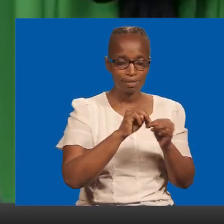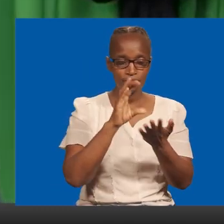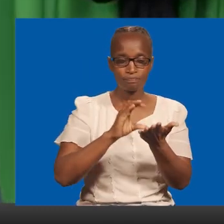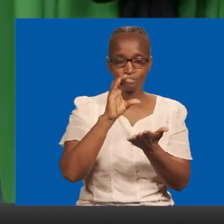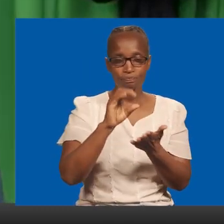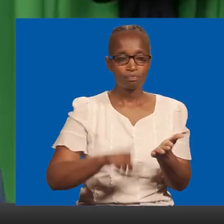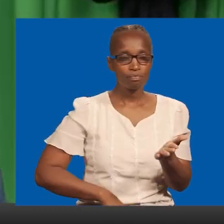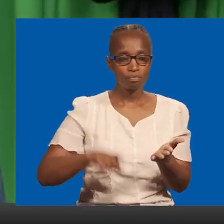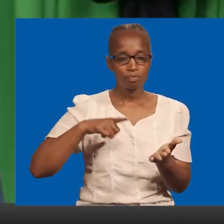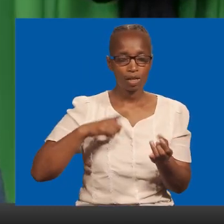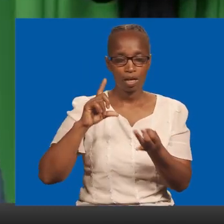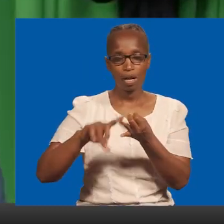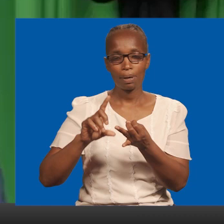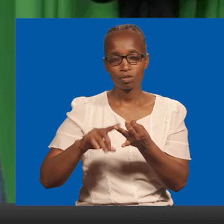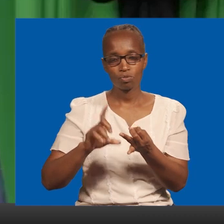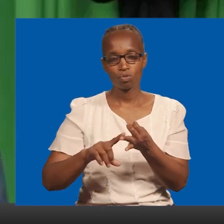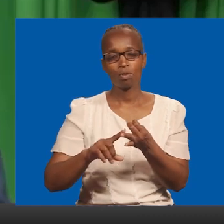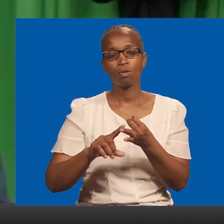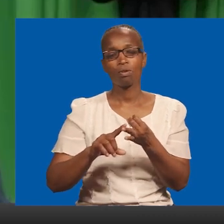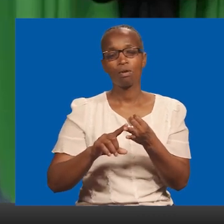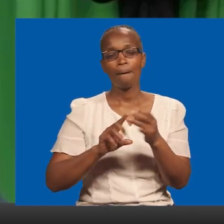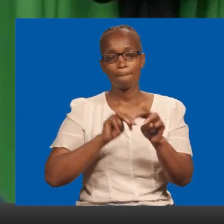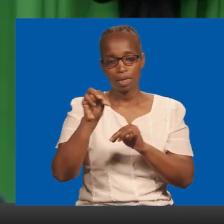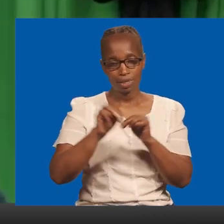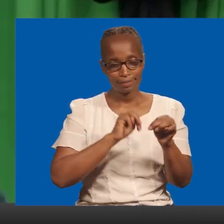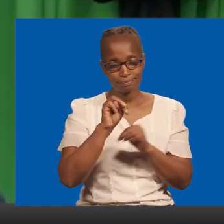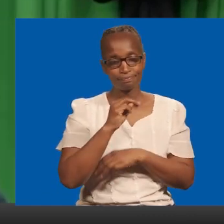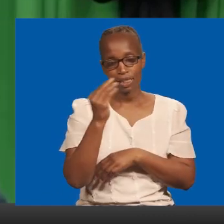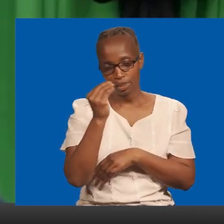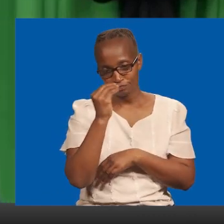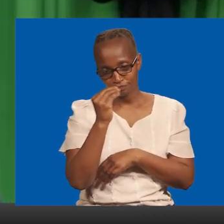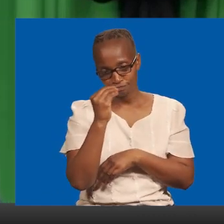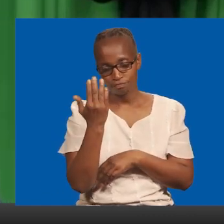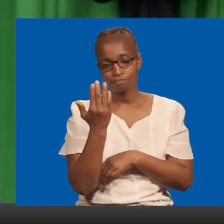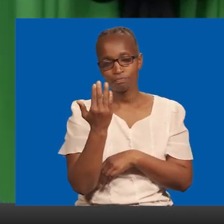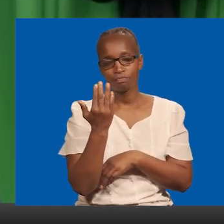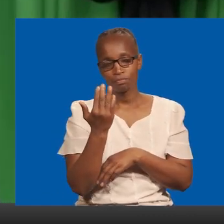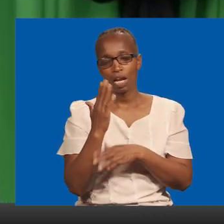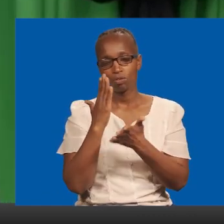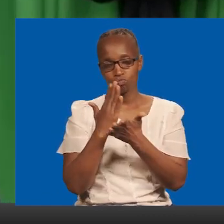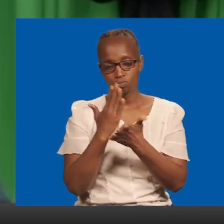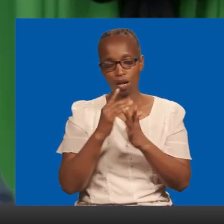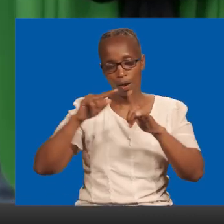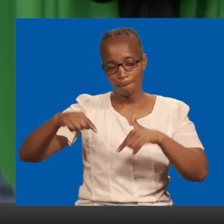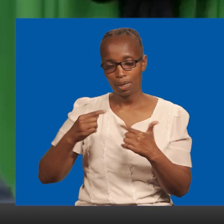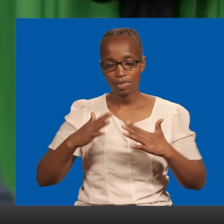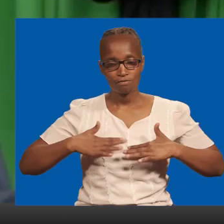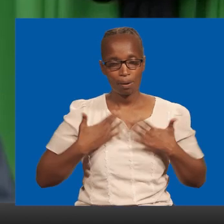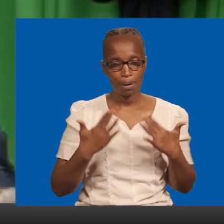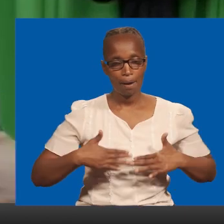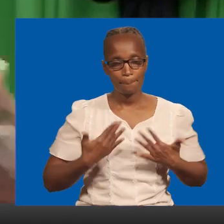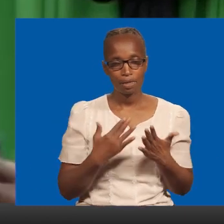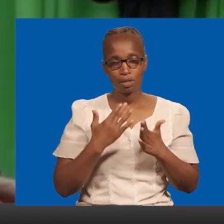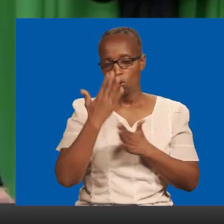living, we manage the cost of food, and I am very happy that